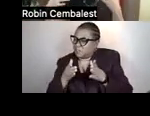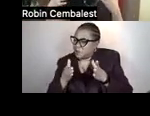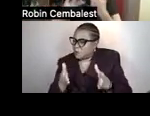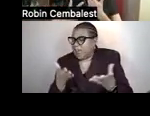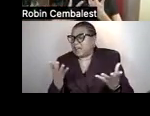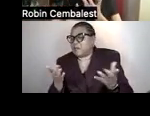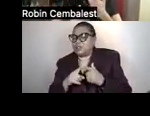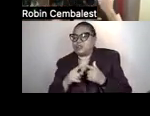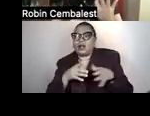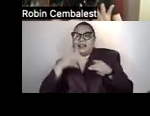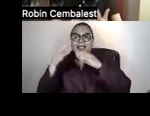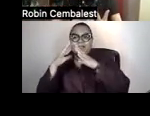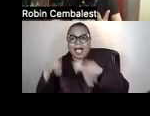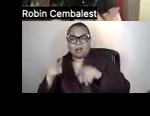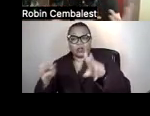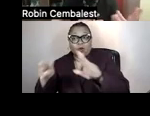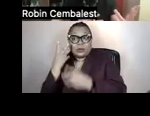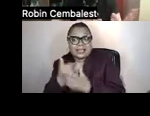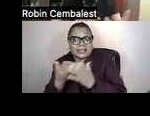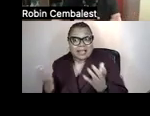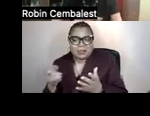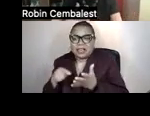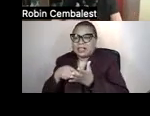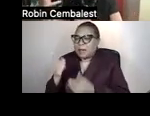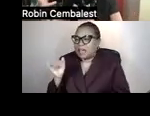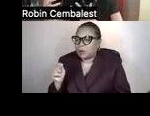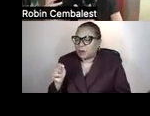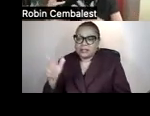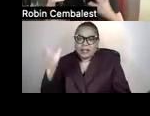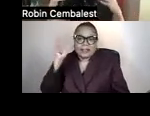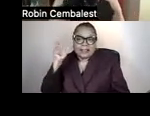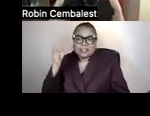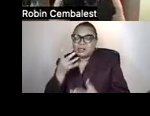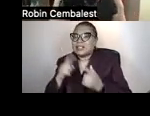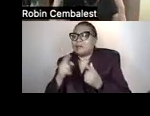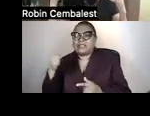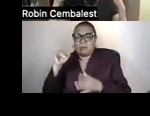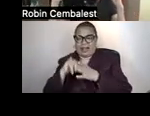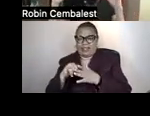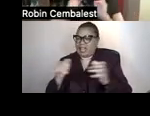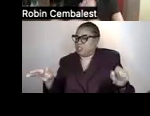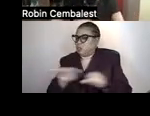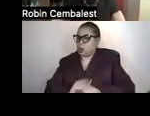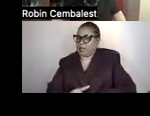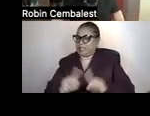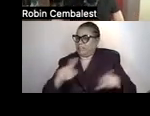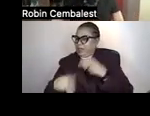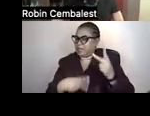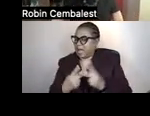to leave their house and go see something, to pay for it, to listen to something, and so on. And that's a completely different kind